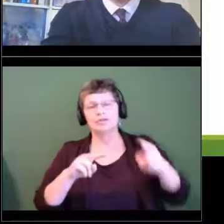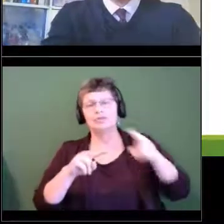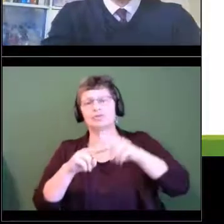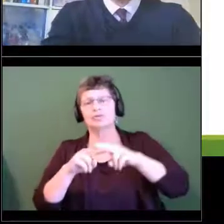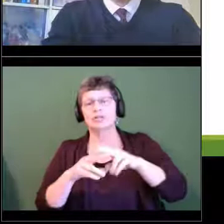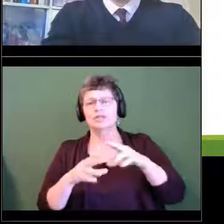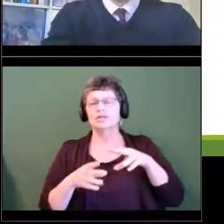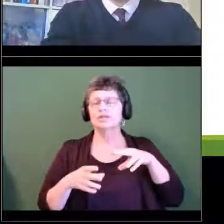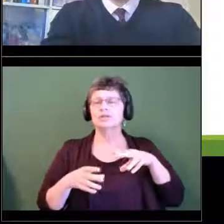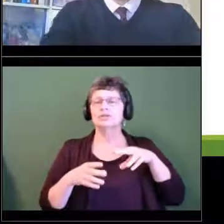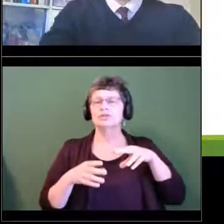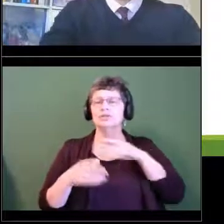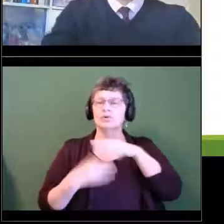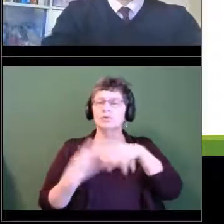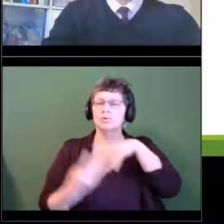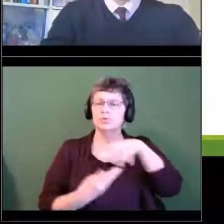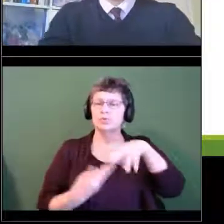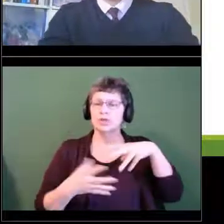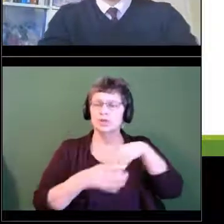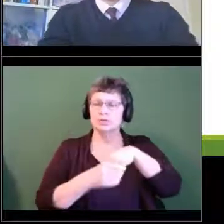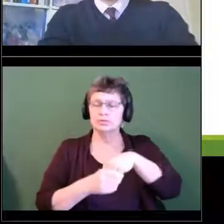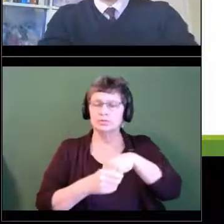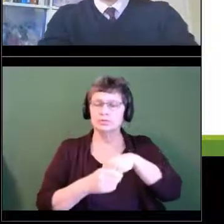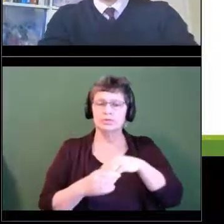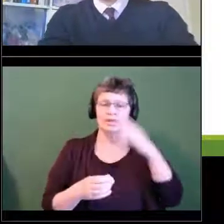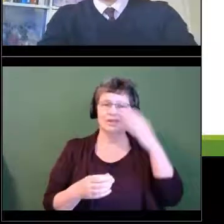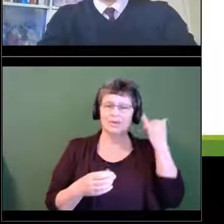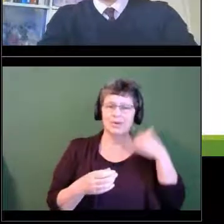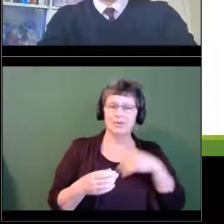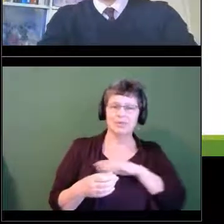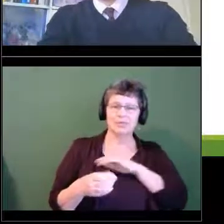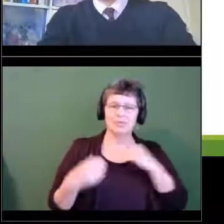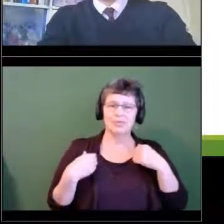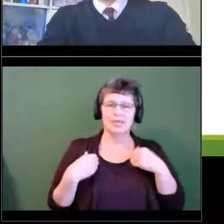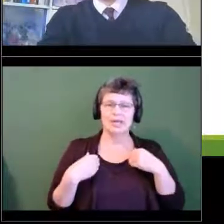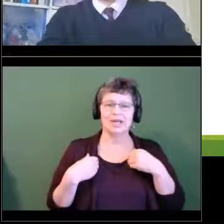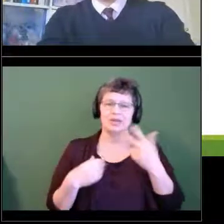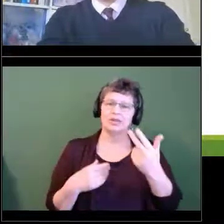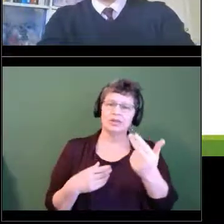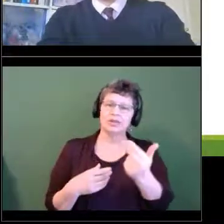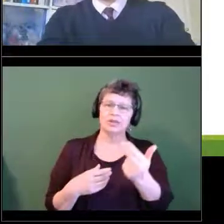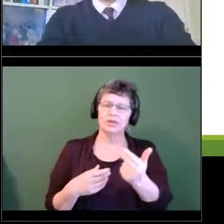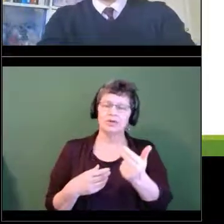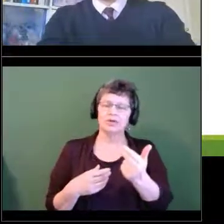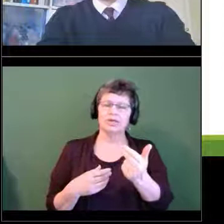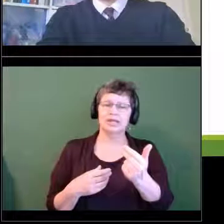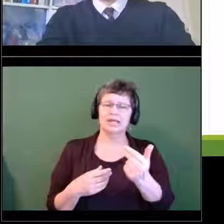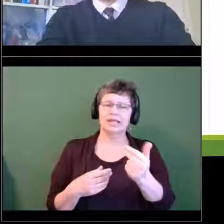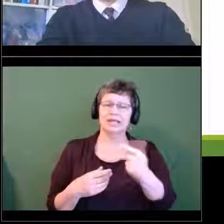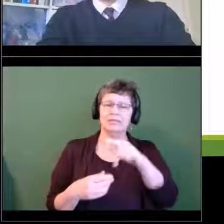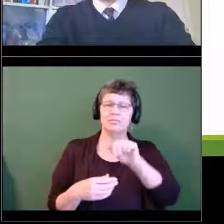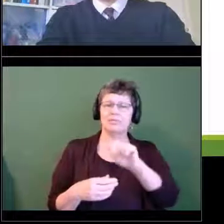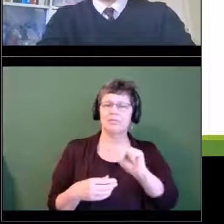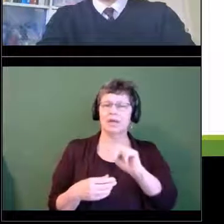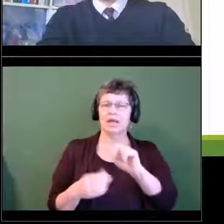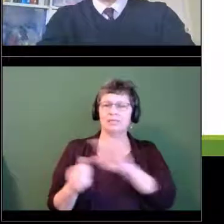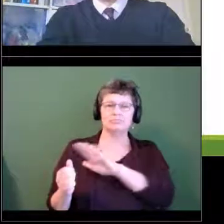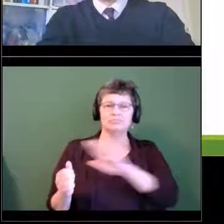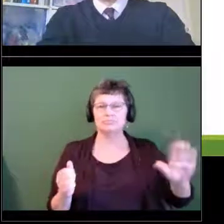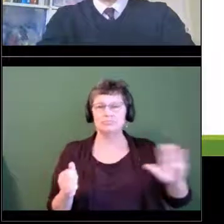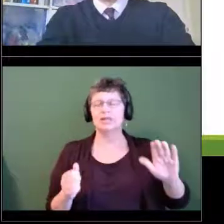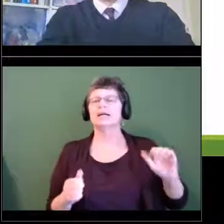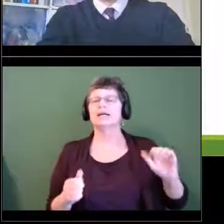Horizons Pan-Canadian projects, of which there were 13 over a 3-year period in Canada. It